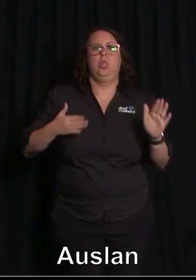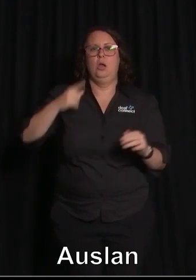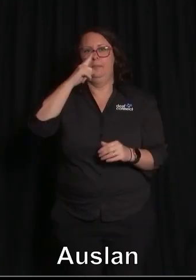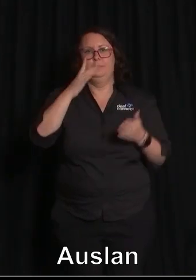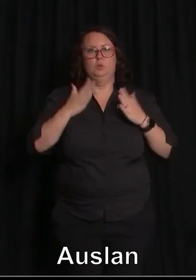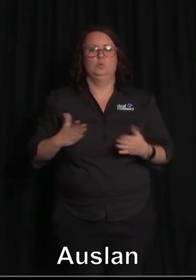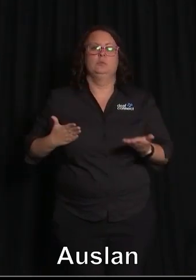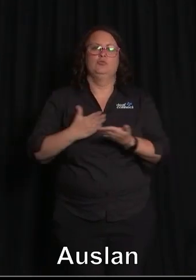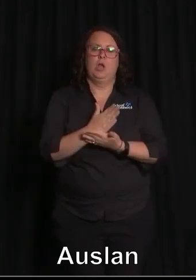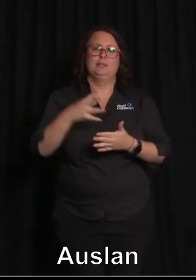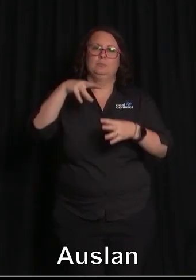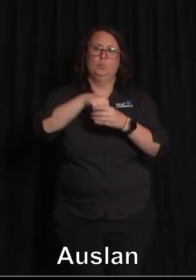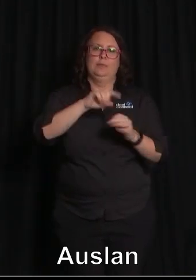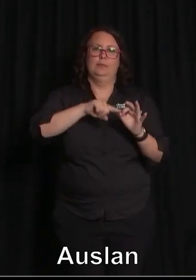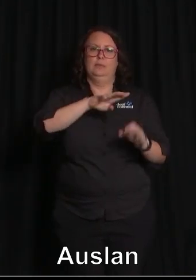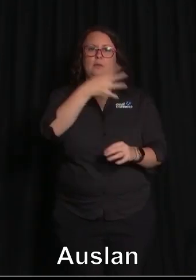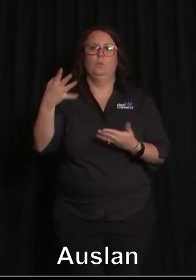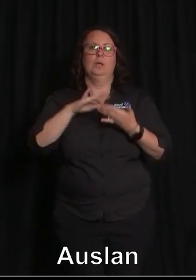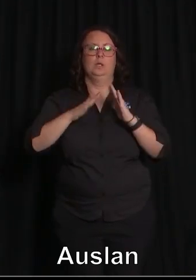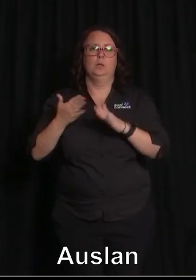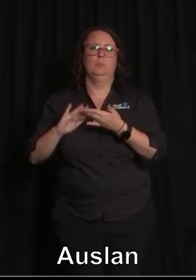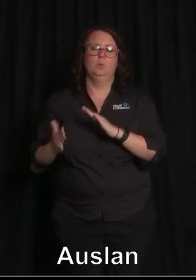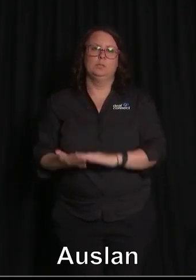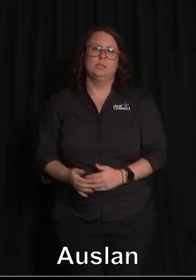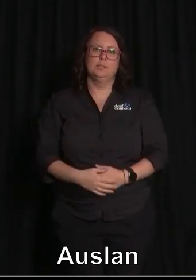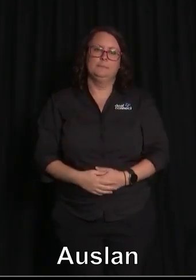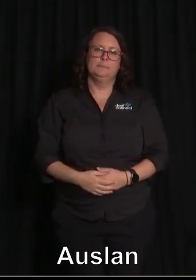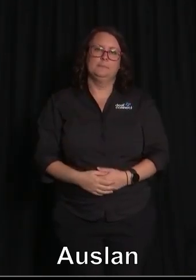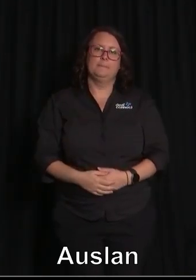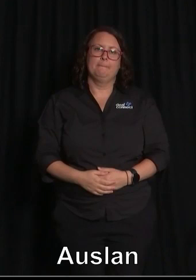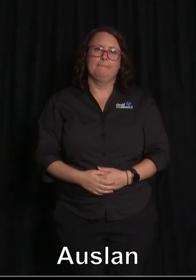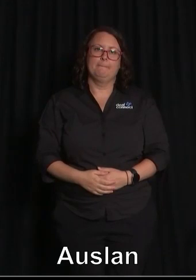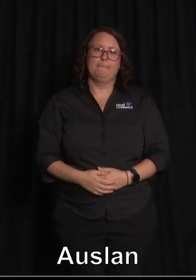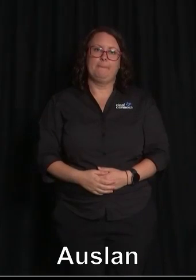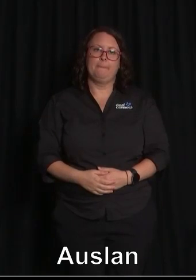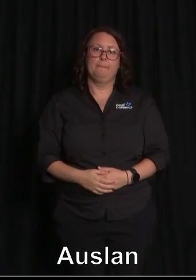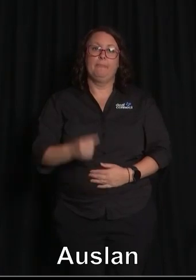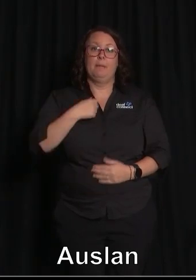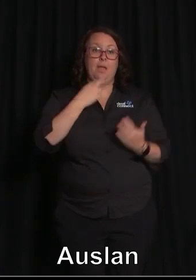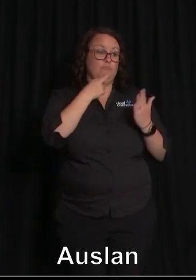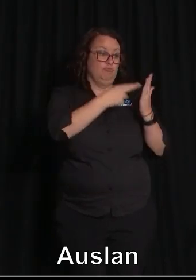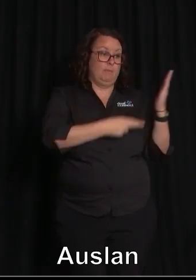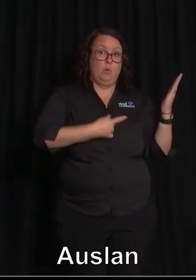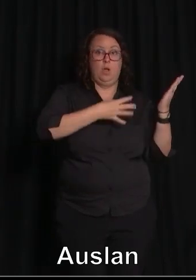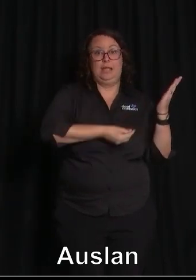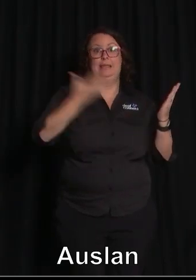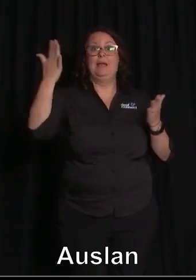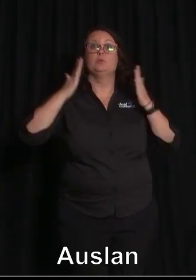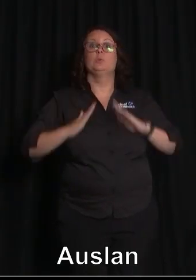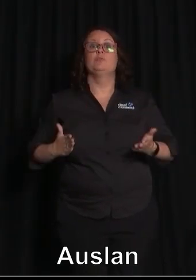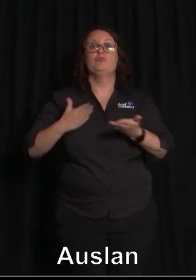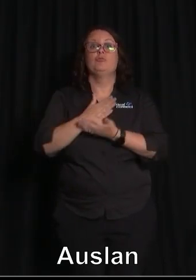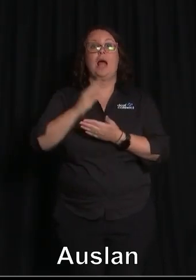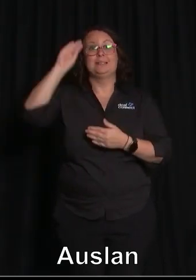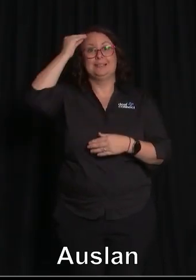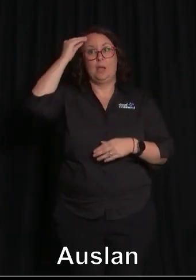of LGBTQIA+ individuals. And I mentioned also in my report to the Human Rights Council that looked at